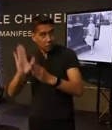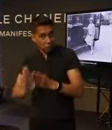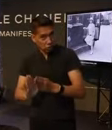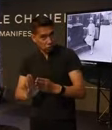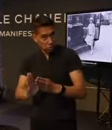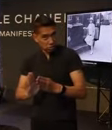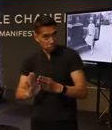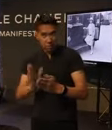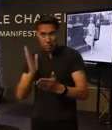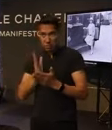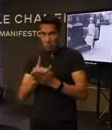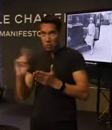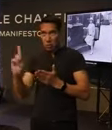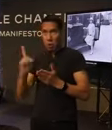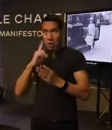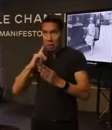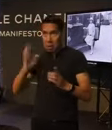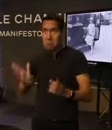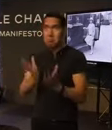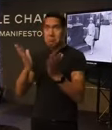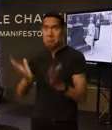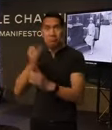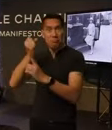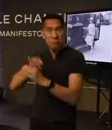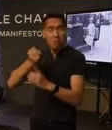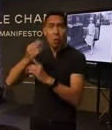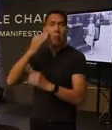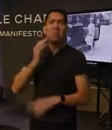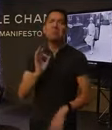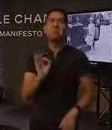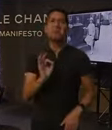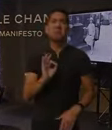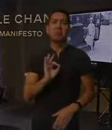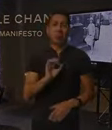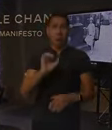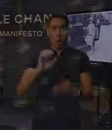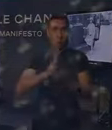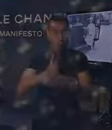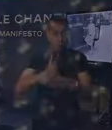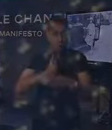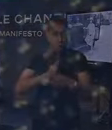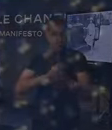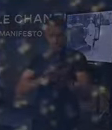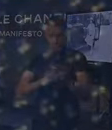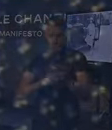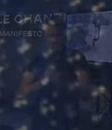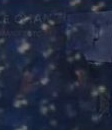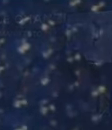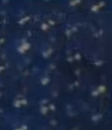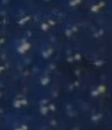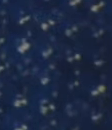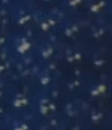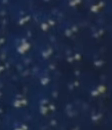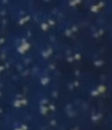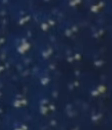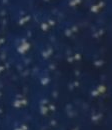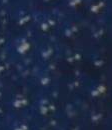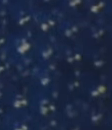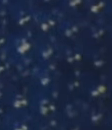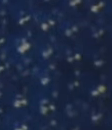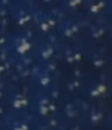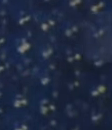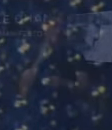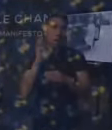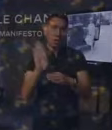an emancipator of women. And yet, at the very heart of Chanel's practice was the belief and philosophy that fashion should